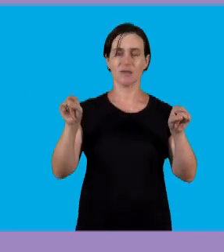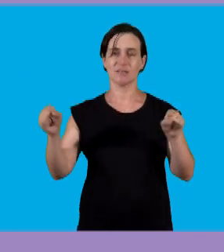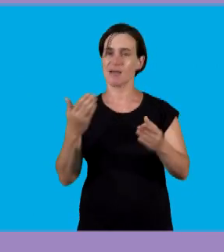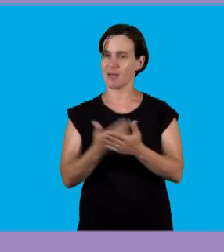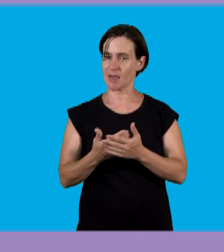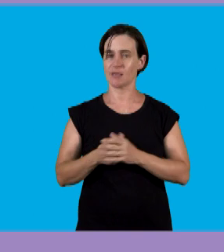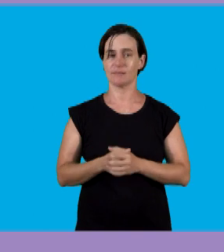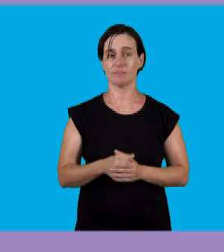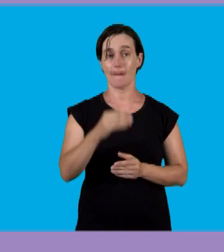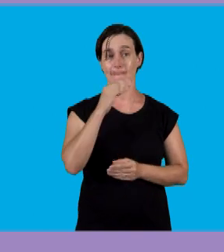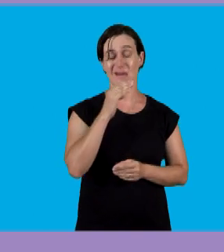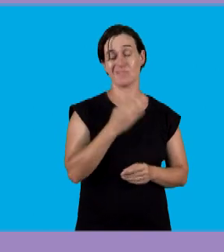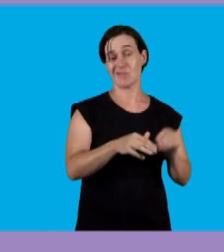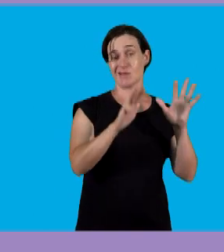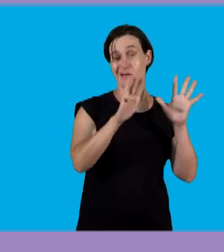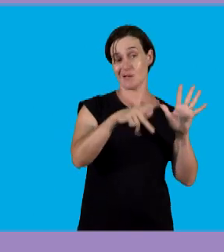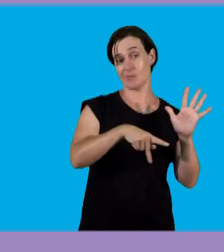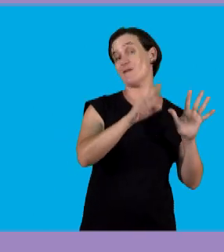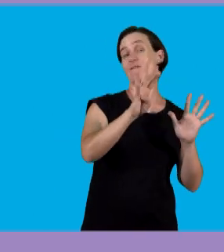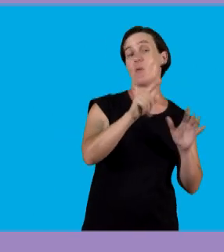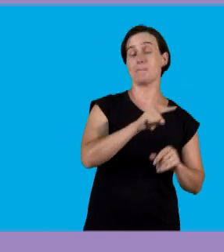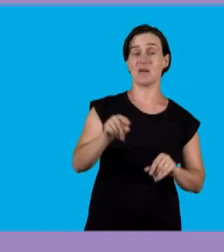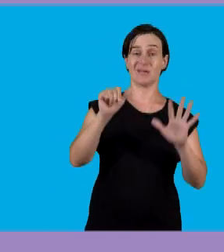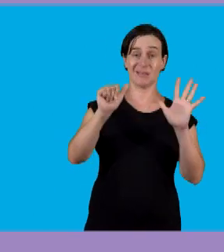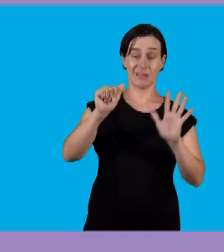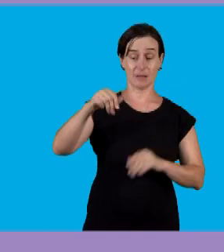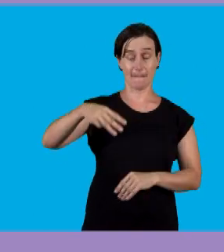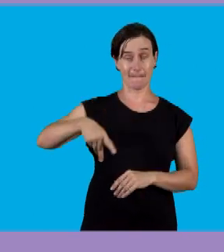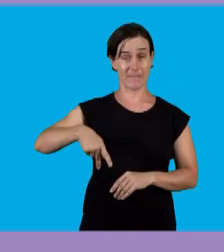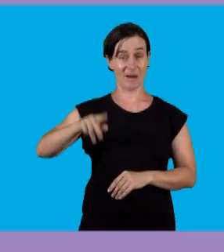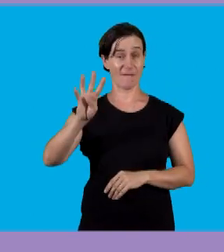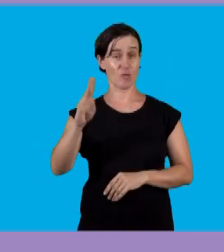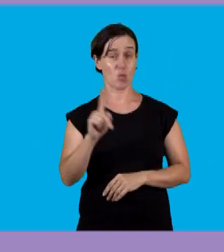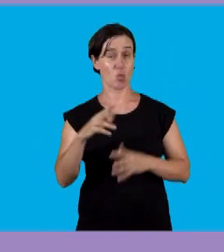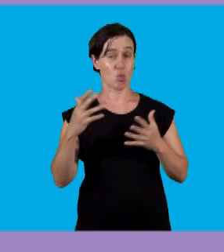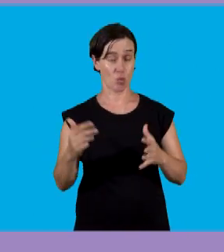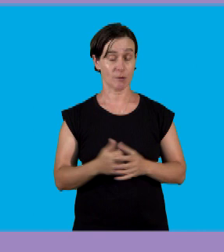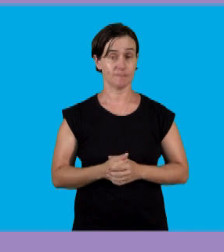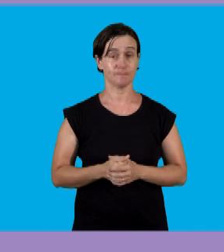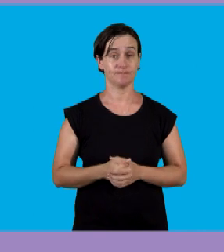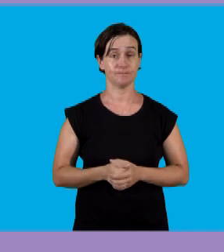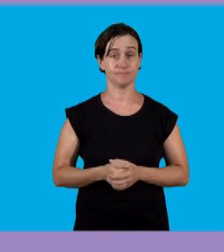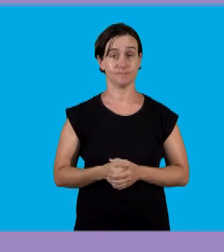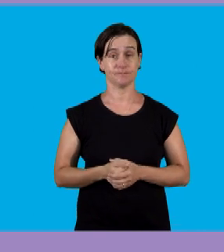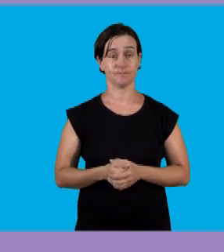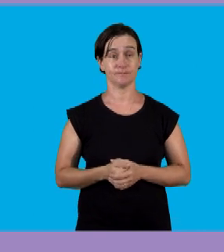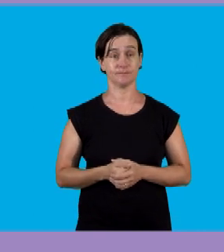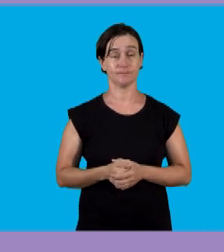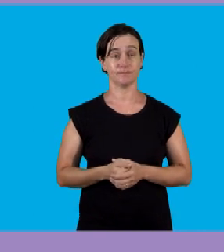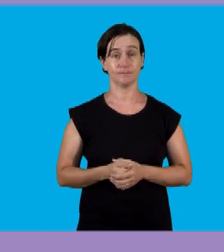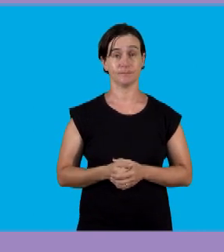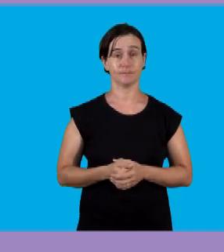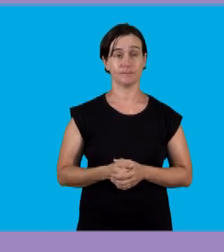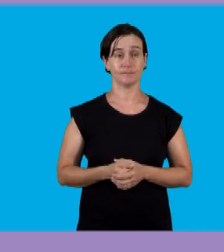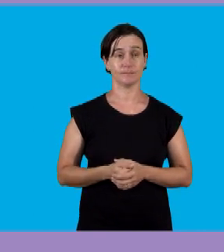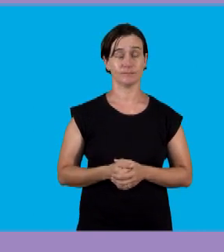there. So we are going to say there the 9p exponent 4 minus the 6p exponent 4.